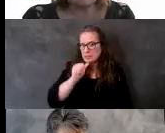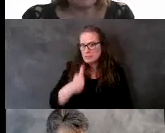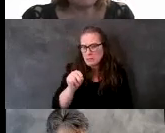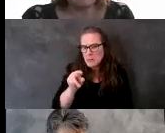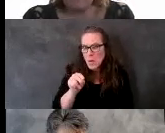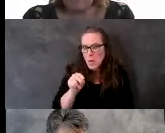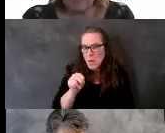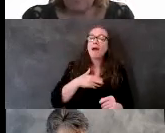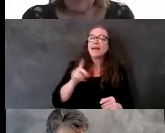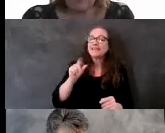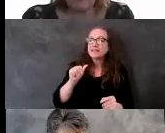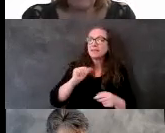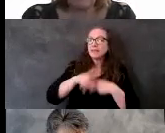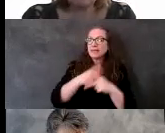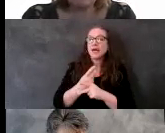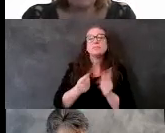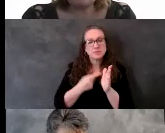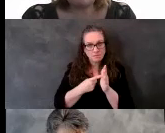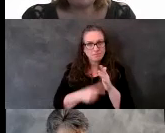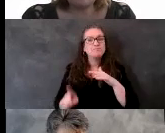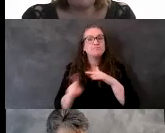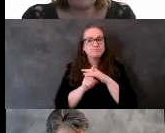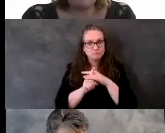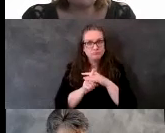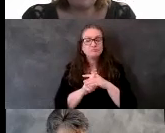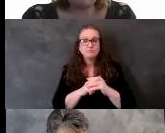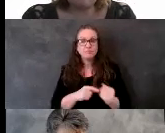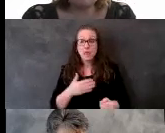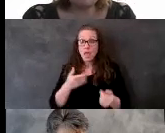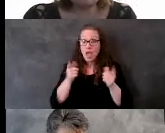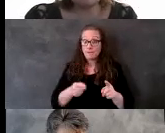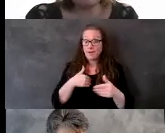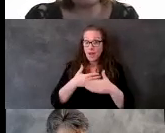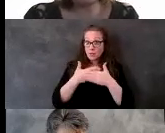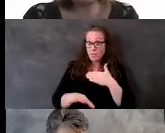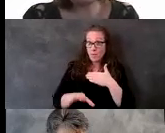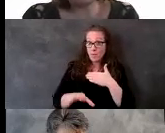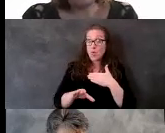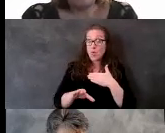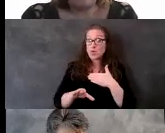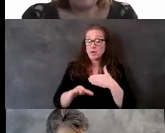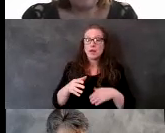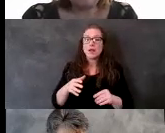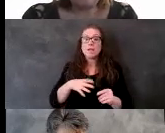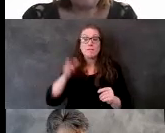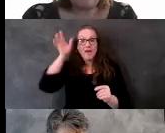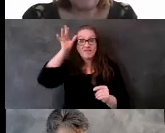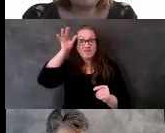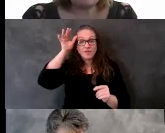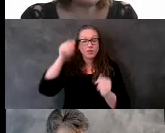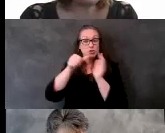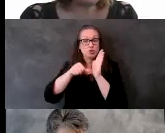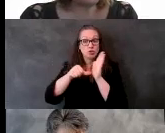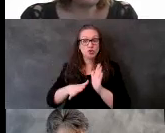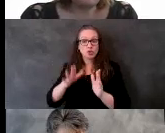does sometimes manifest that way. And when I was born, my father was pulled aside by the surgeon and told that I would